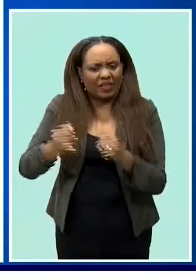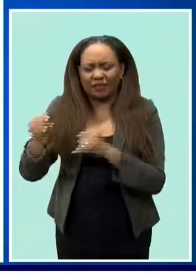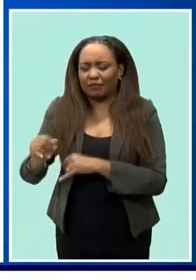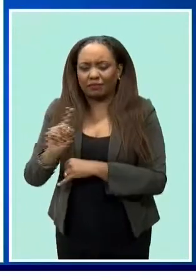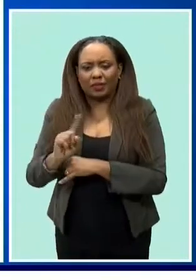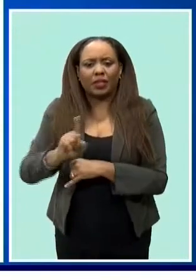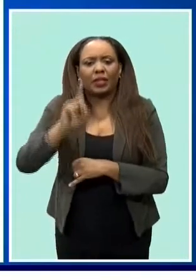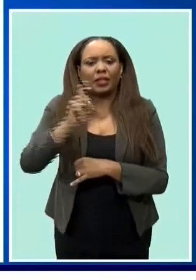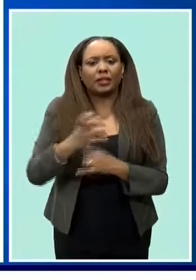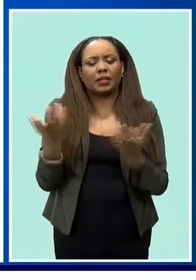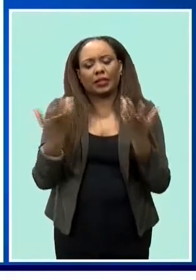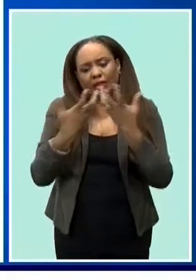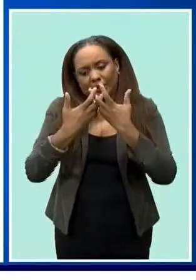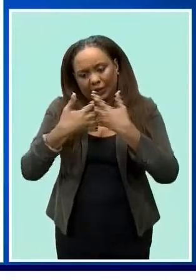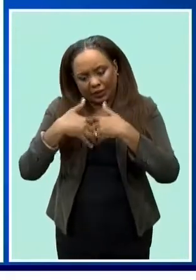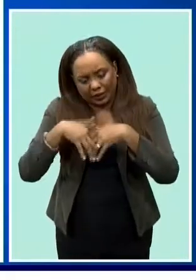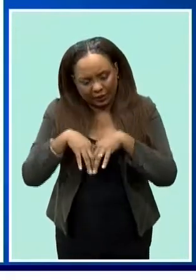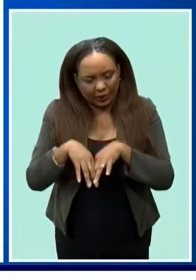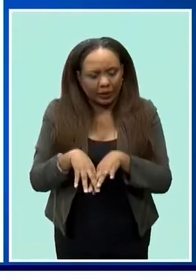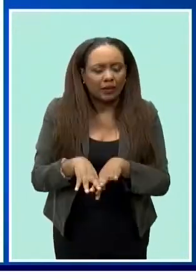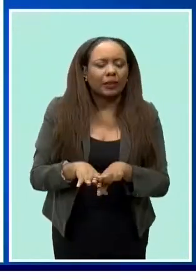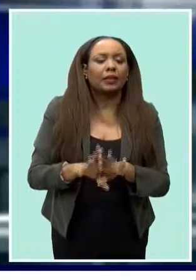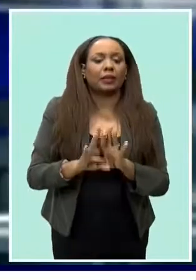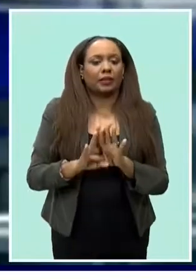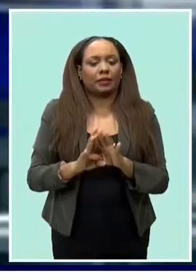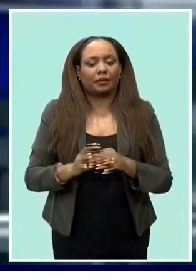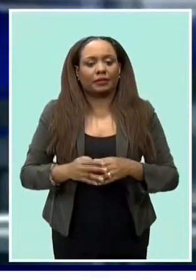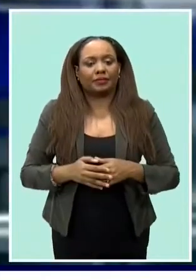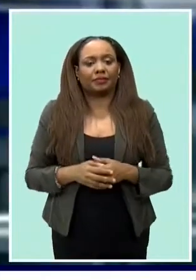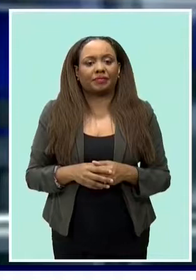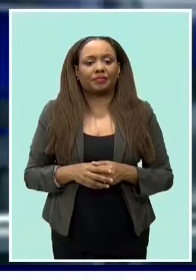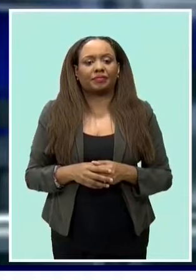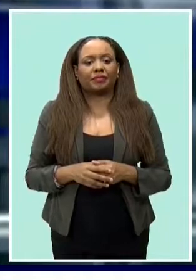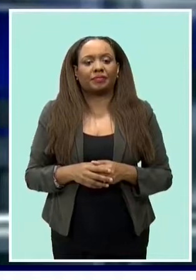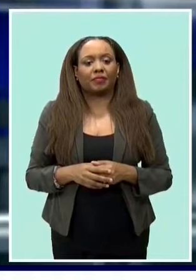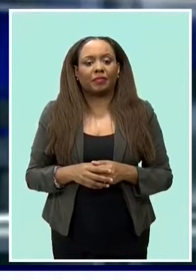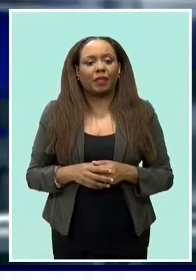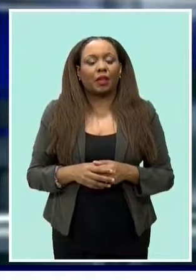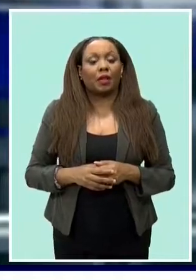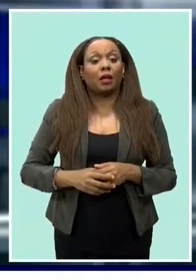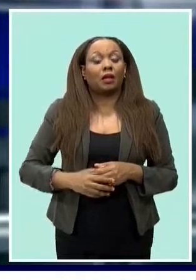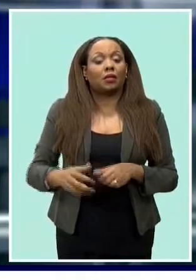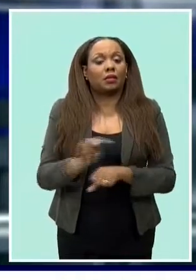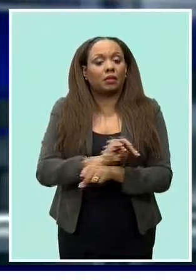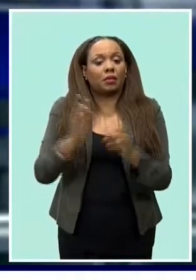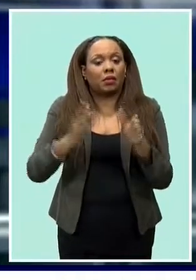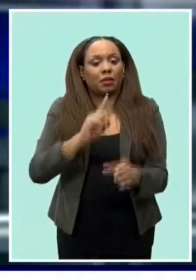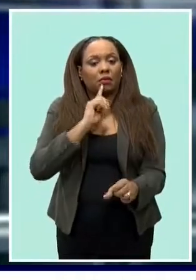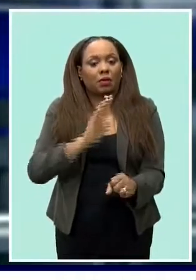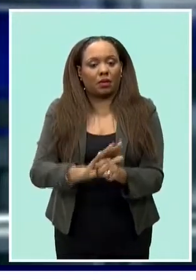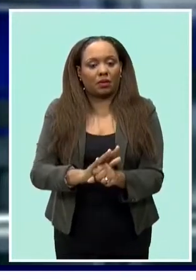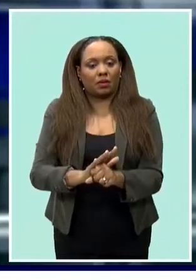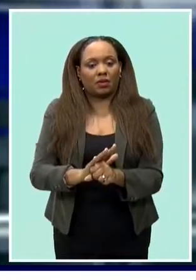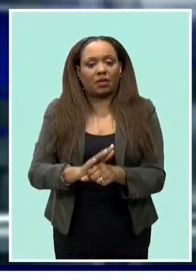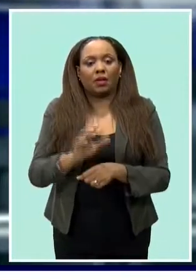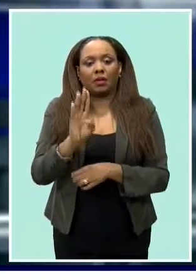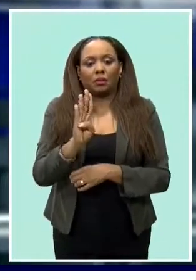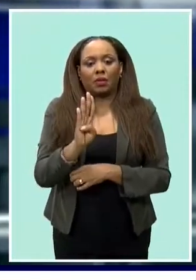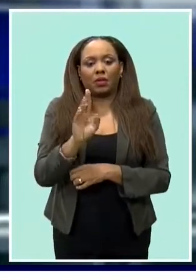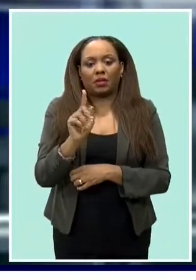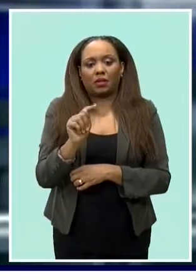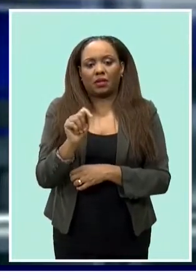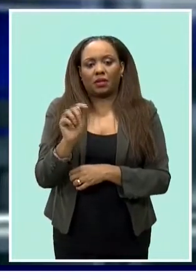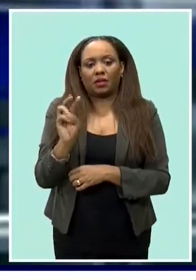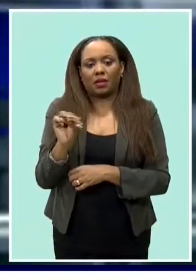see yourselves only as one of 49. Now, in order to achieve this, the minister has pledged that the Barbados Tourism